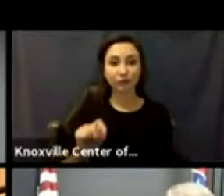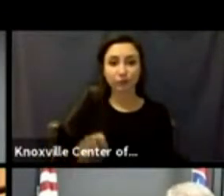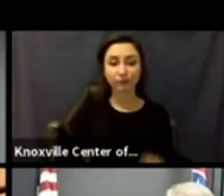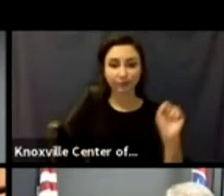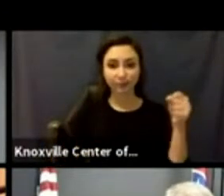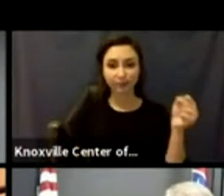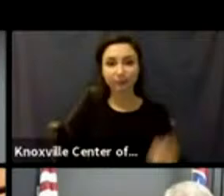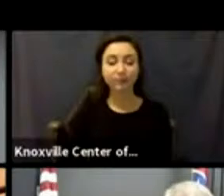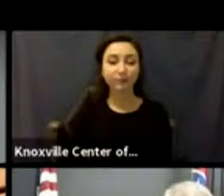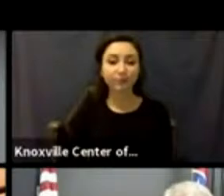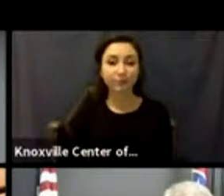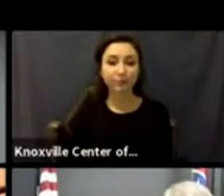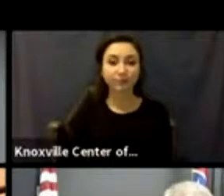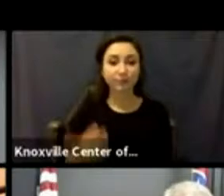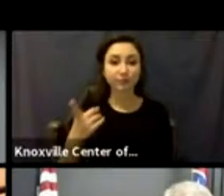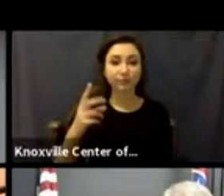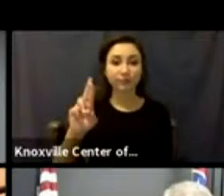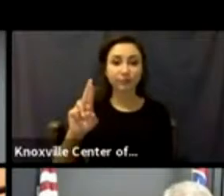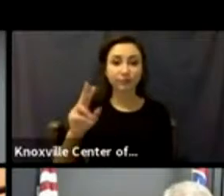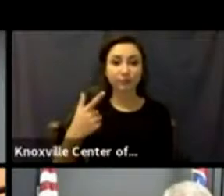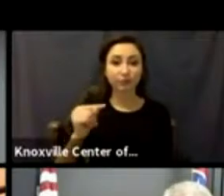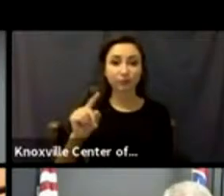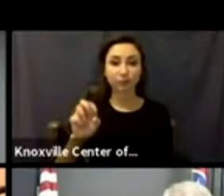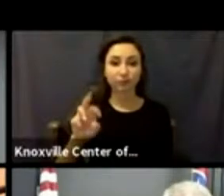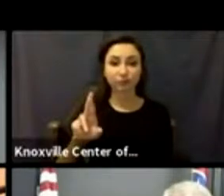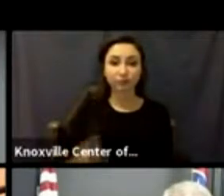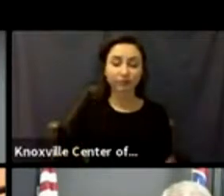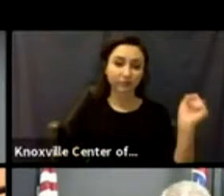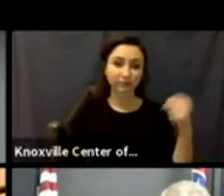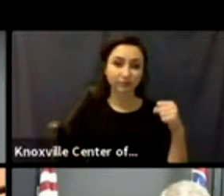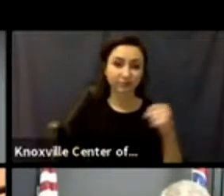Yes. Dr. Gocher, Yes.